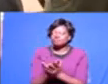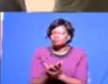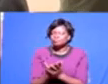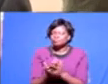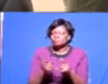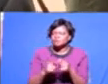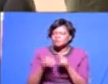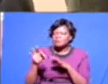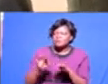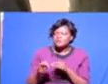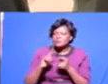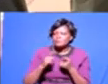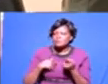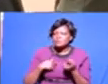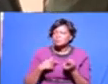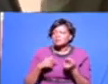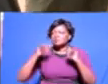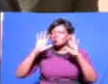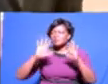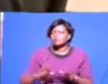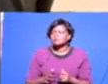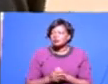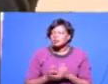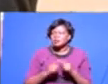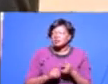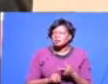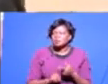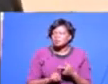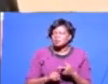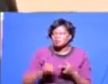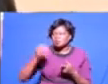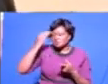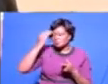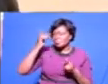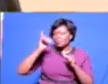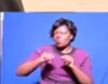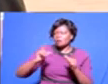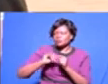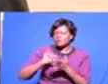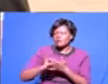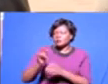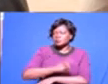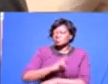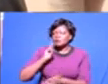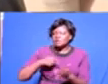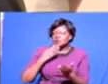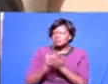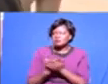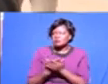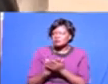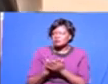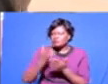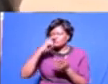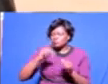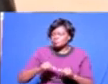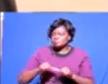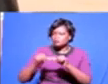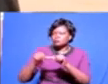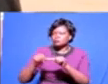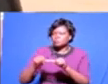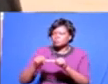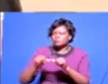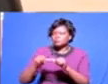explained to me the essence of that. And I remember his words on that day. He said, "Thank you for continuing to keep